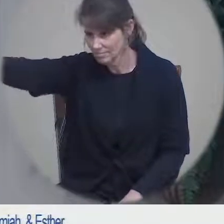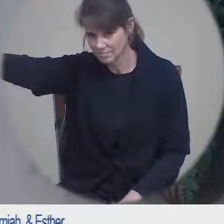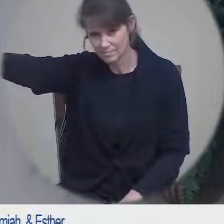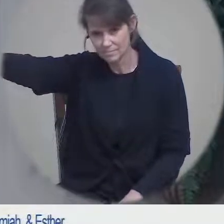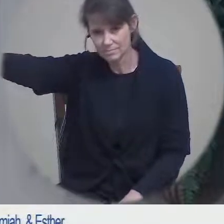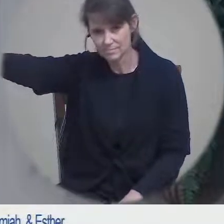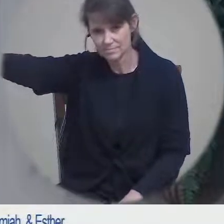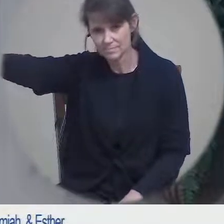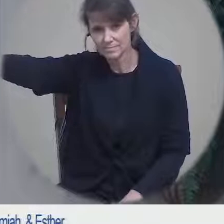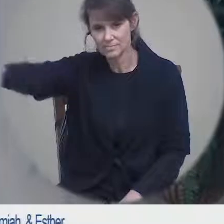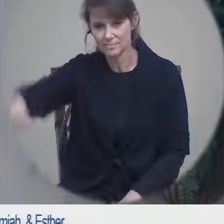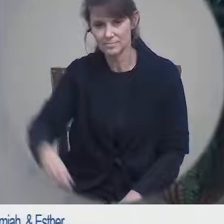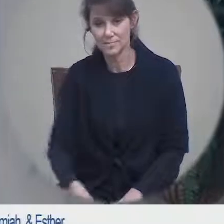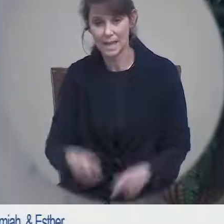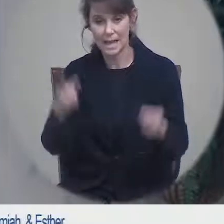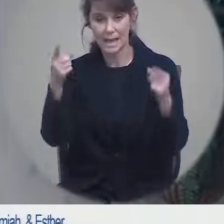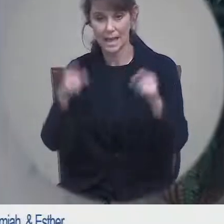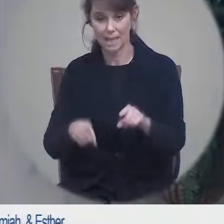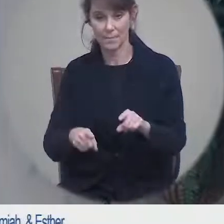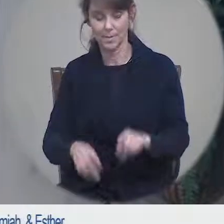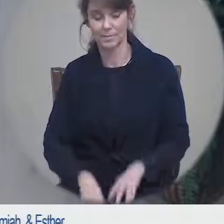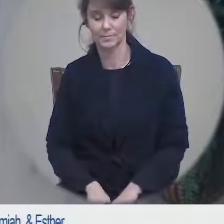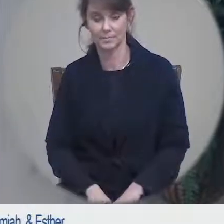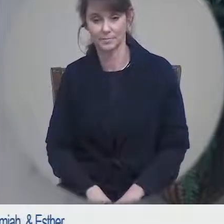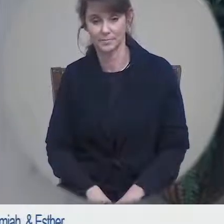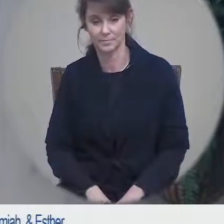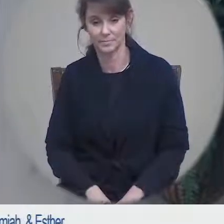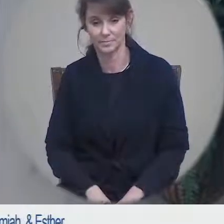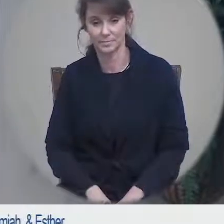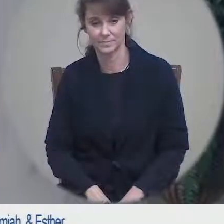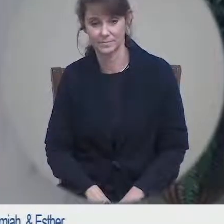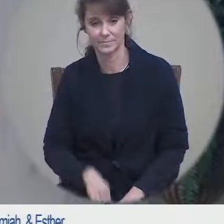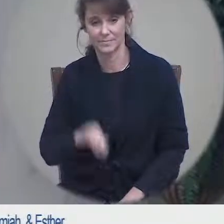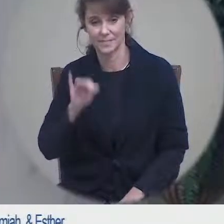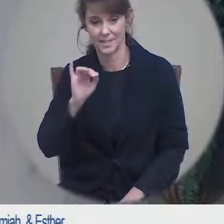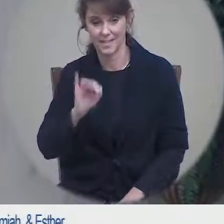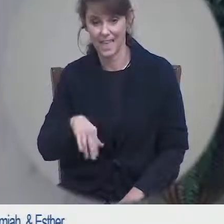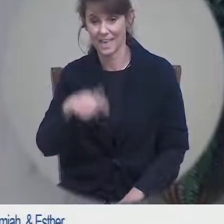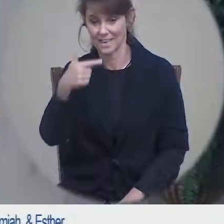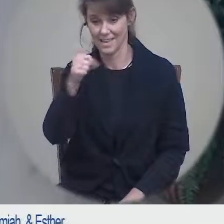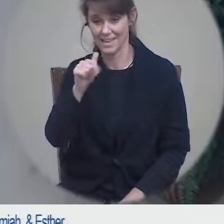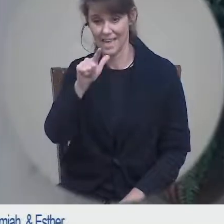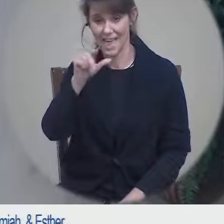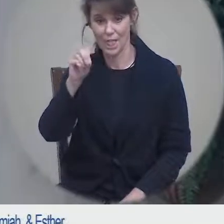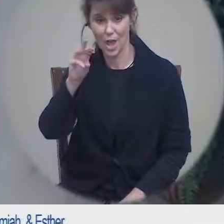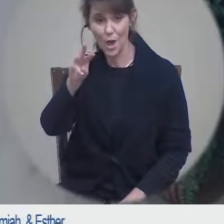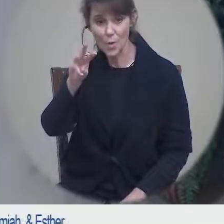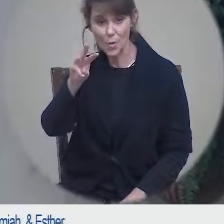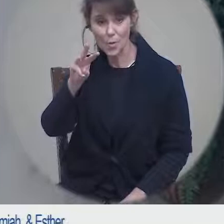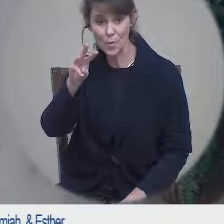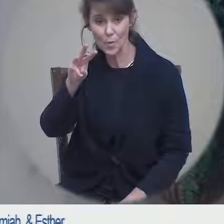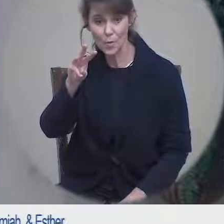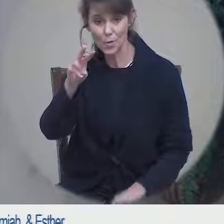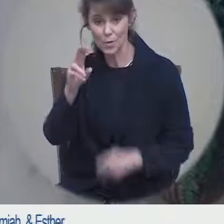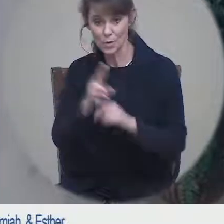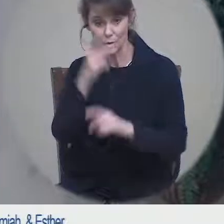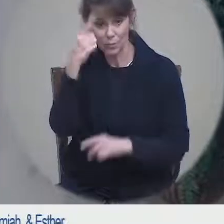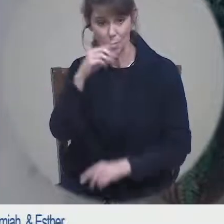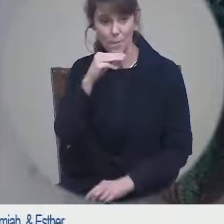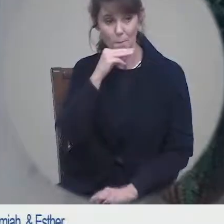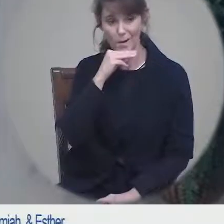go, and the implement of destruction for Mordecai was used on Haman